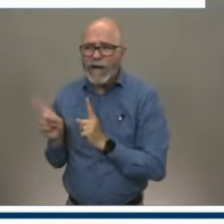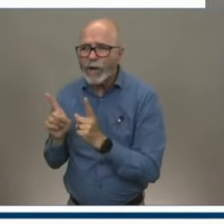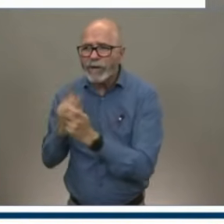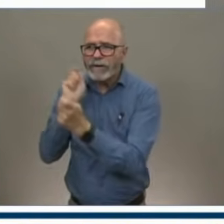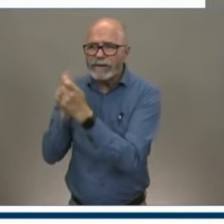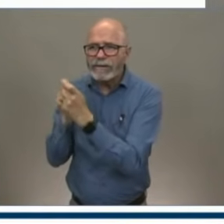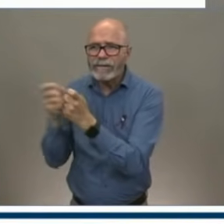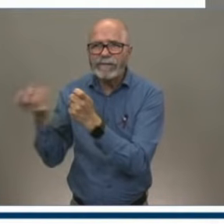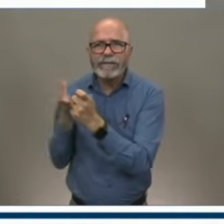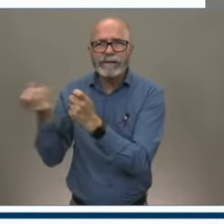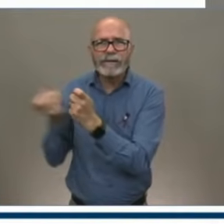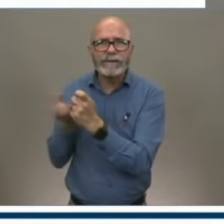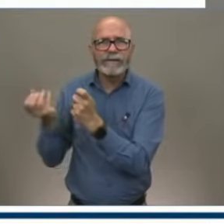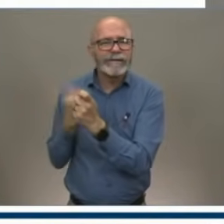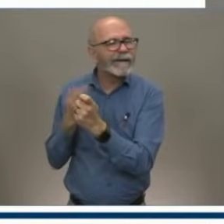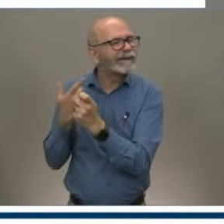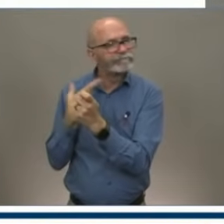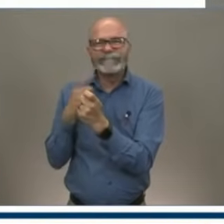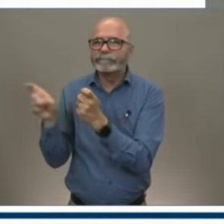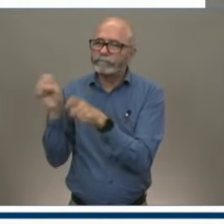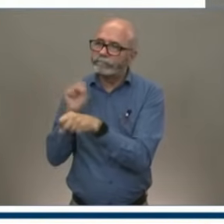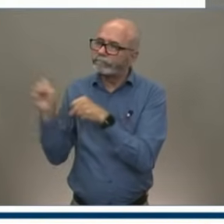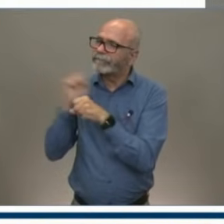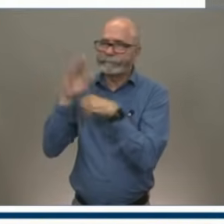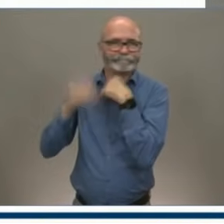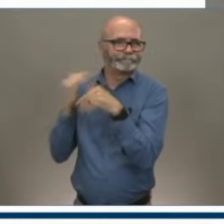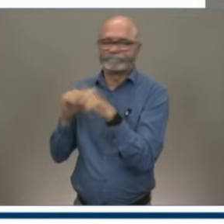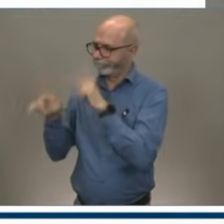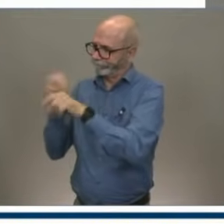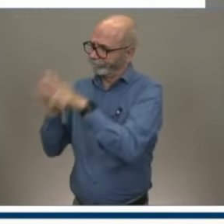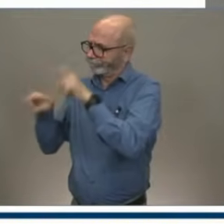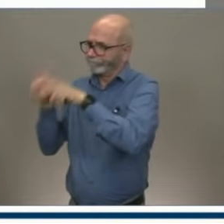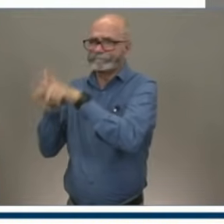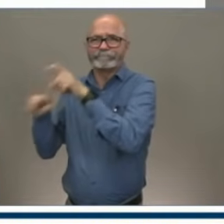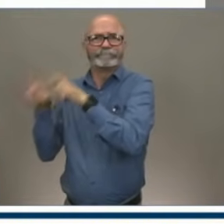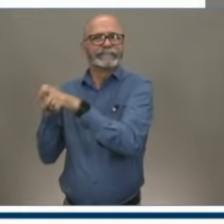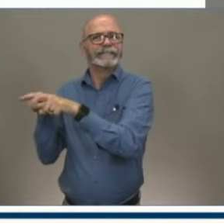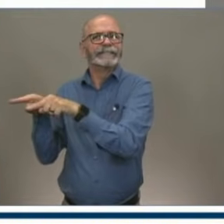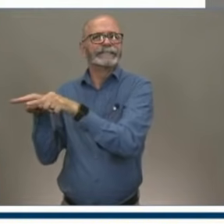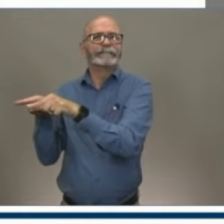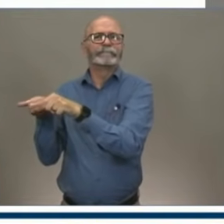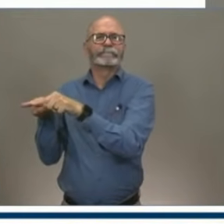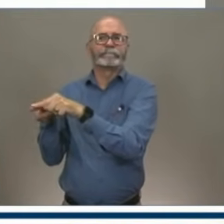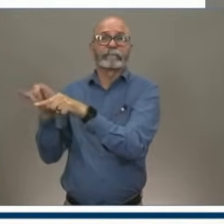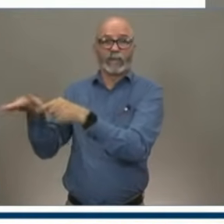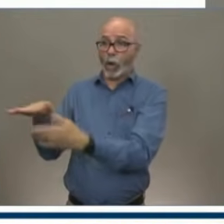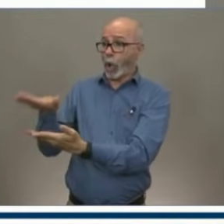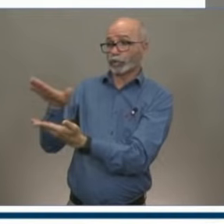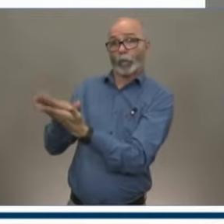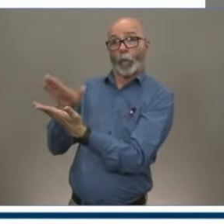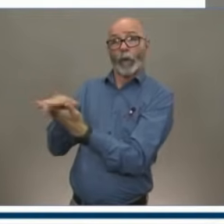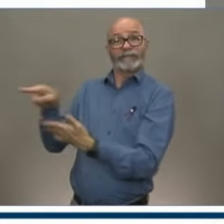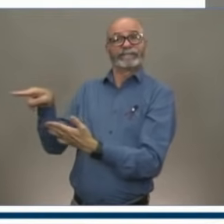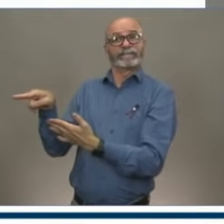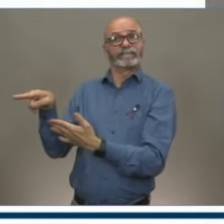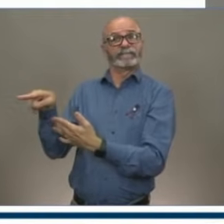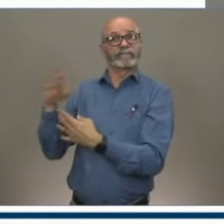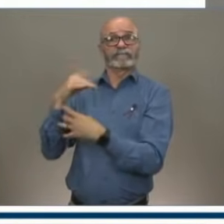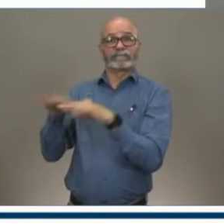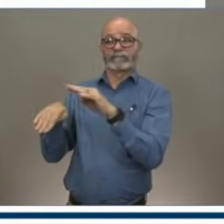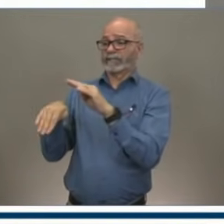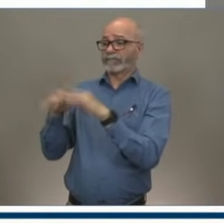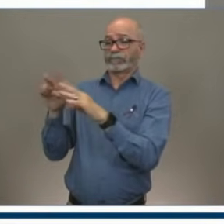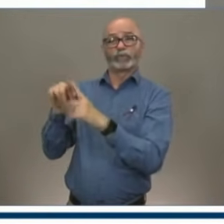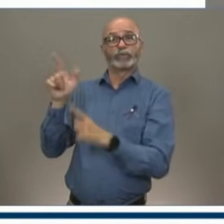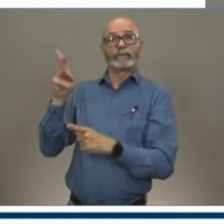work rapidly, and in every school case we've had, within 24 hours, we have a clear understanding of who the close contacts are in the